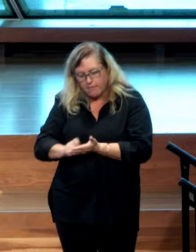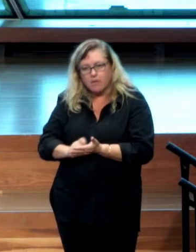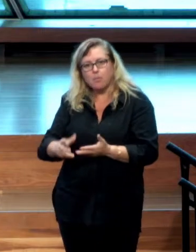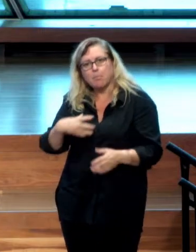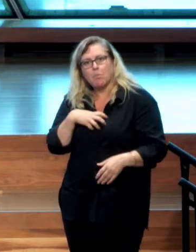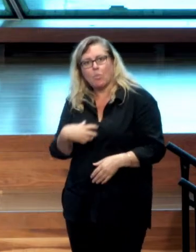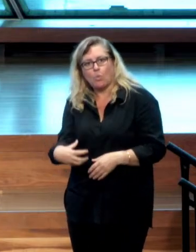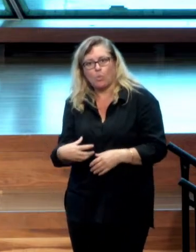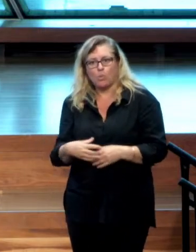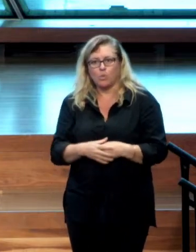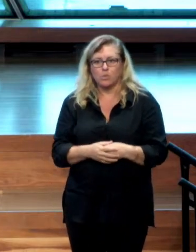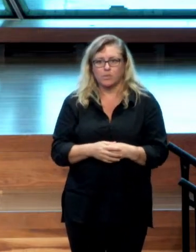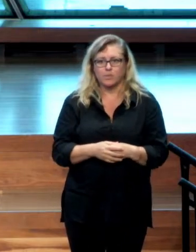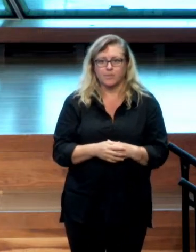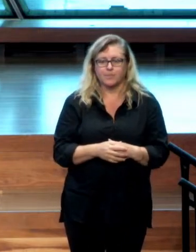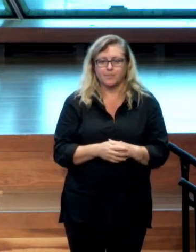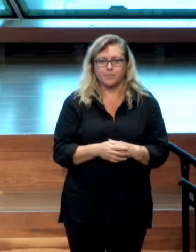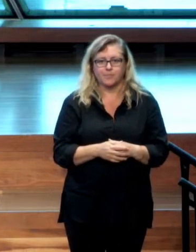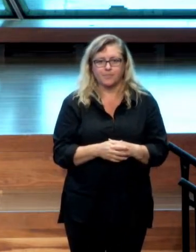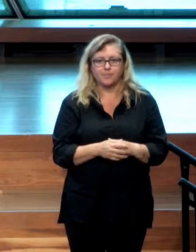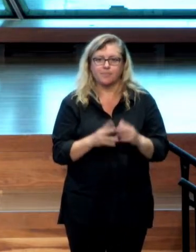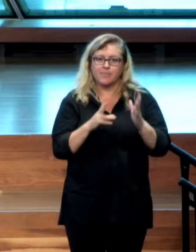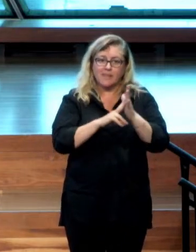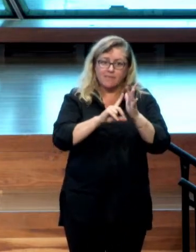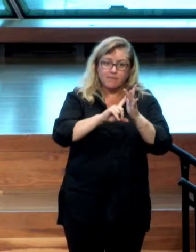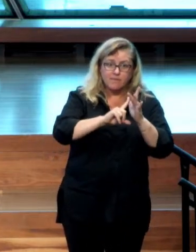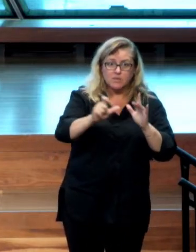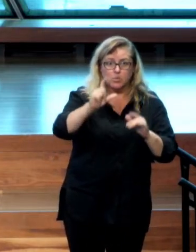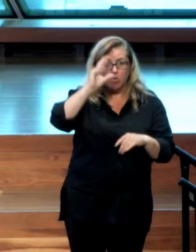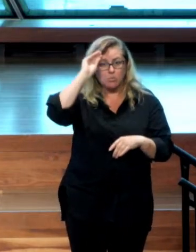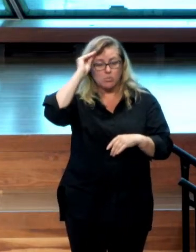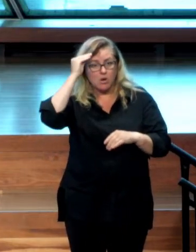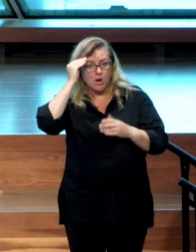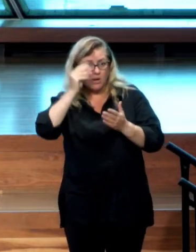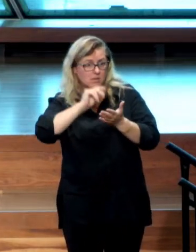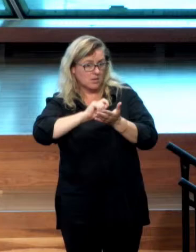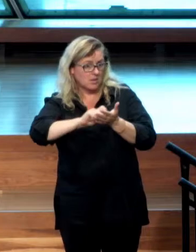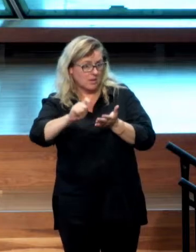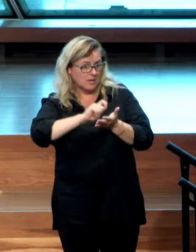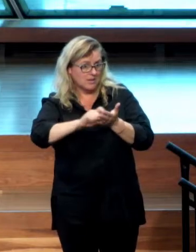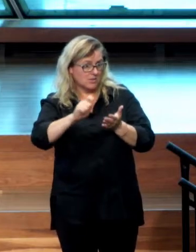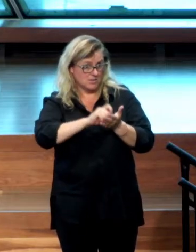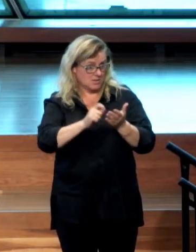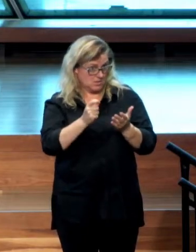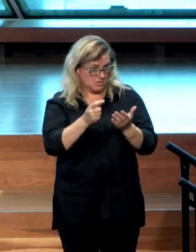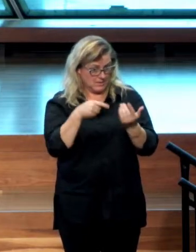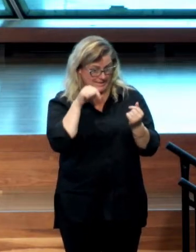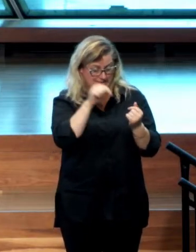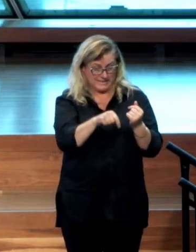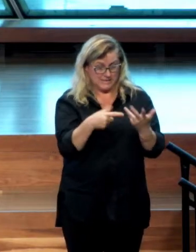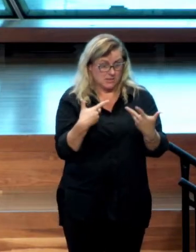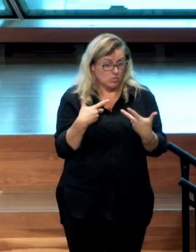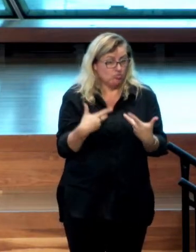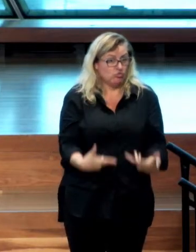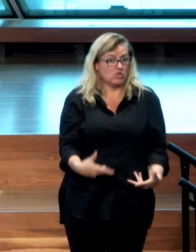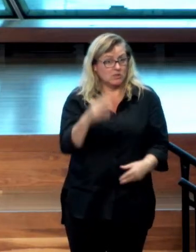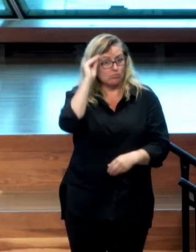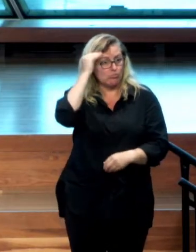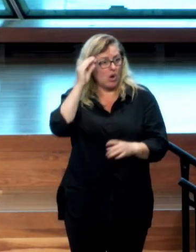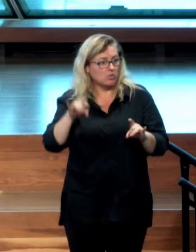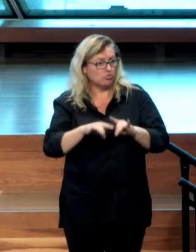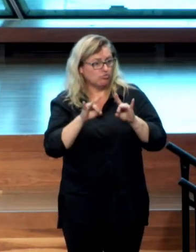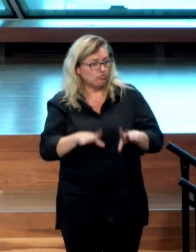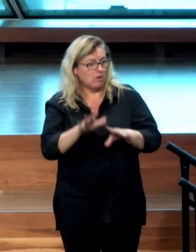Caro said, the coveted Victorian Prize for Literature is the single richest literary prize in Australia. And I think that